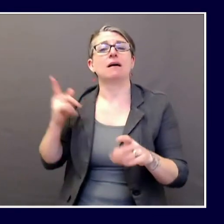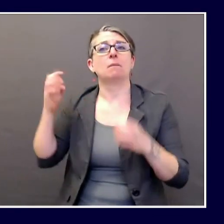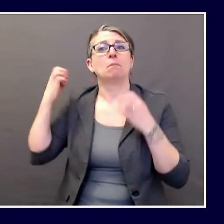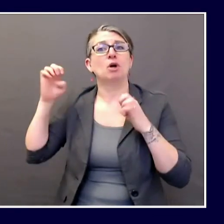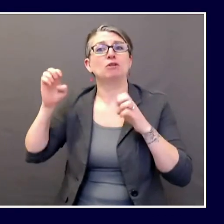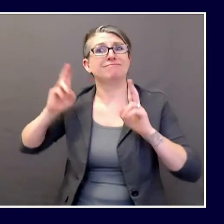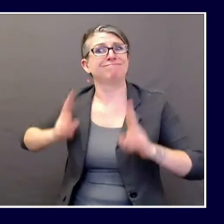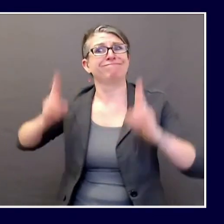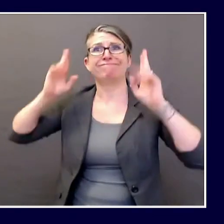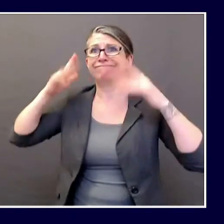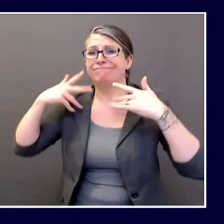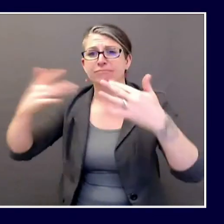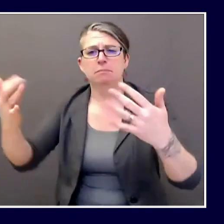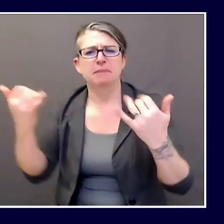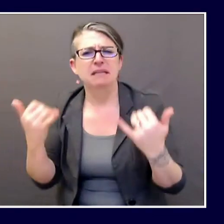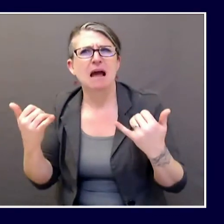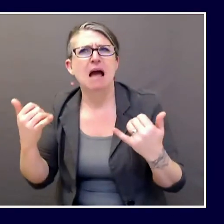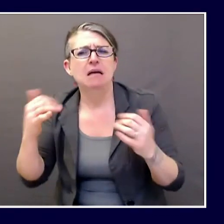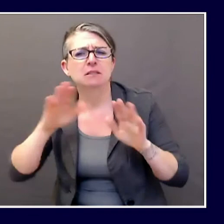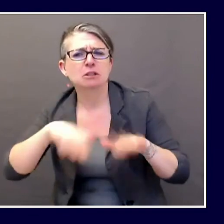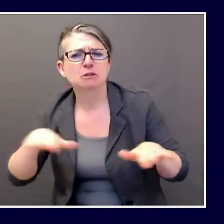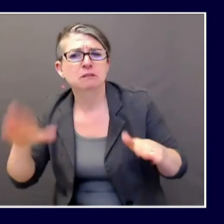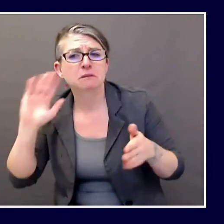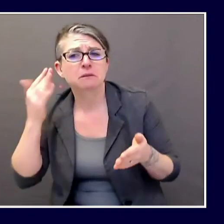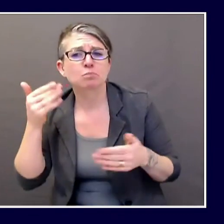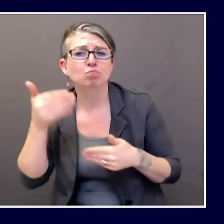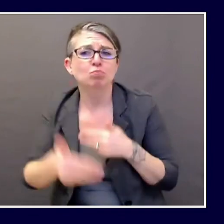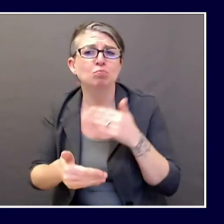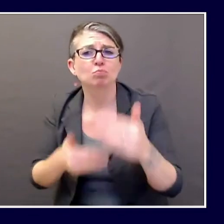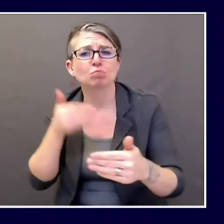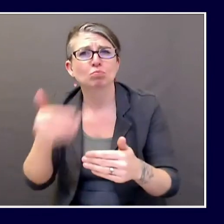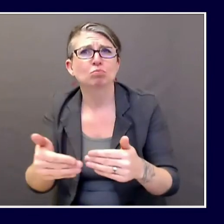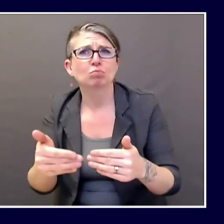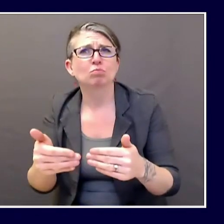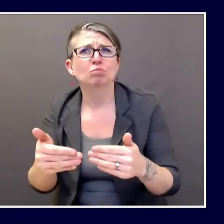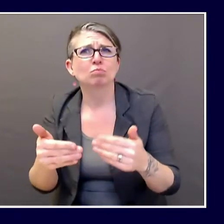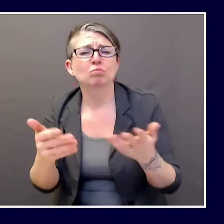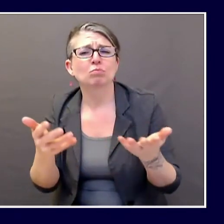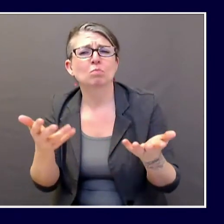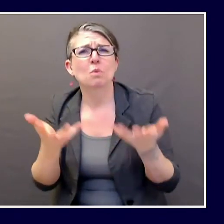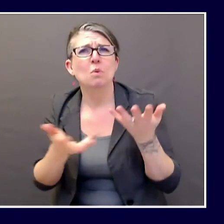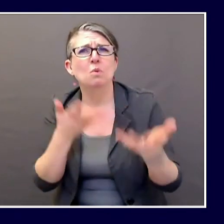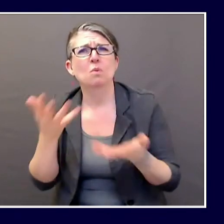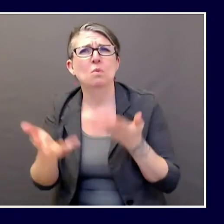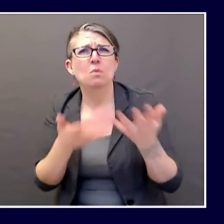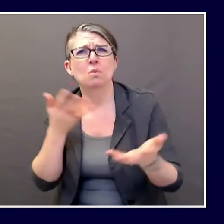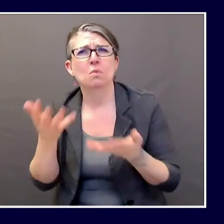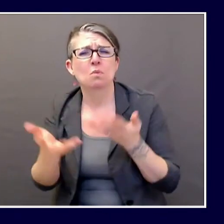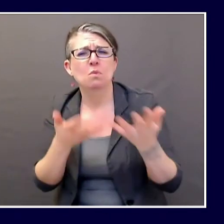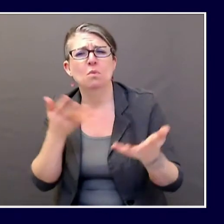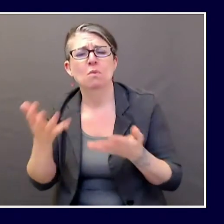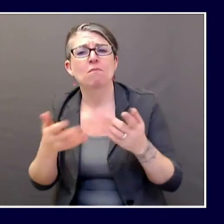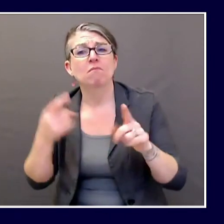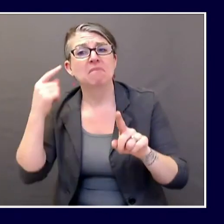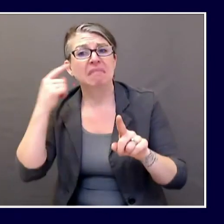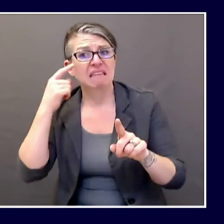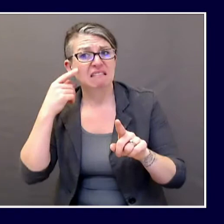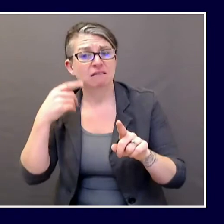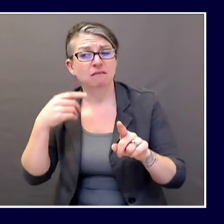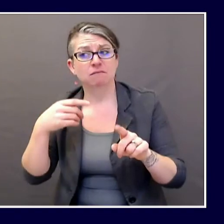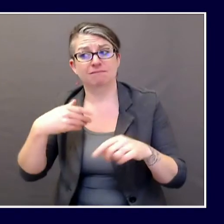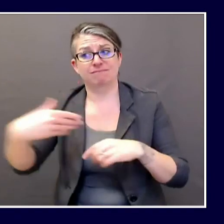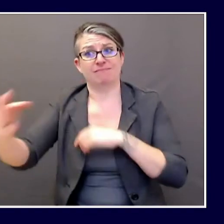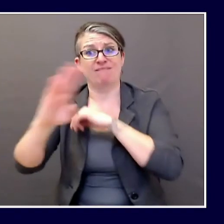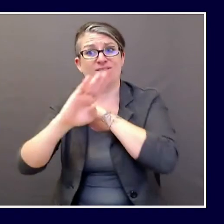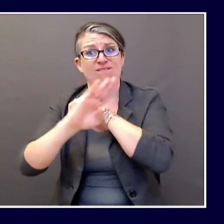to school in the fall? That's an open question, Megan. Let me first start with the main element of that, which is I'm not sure